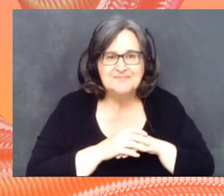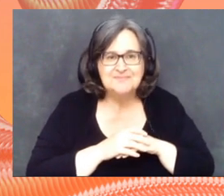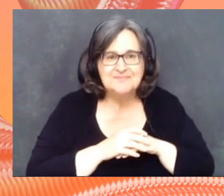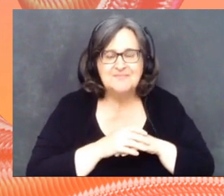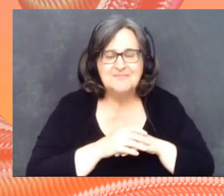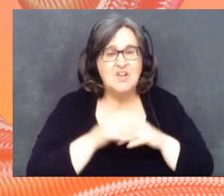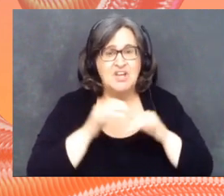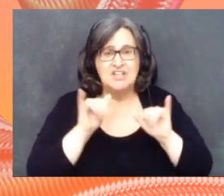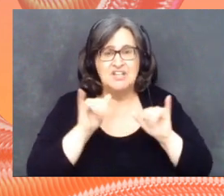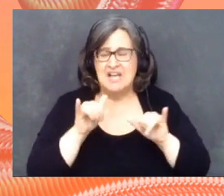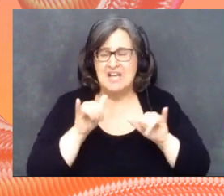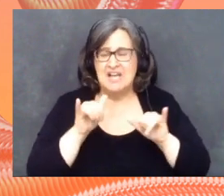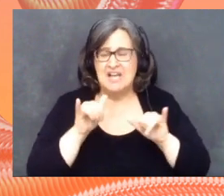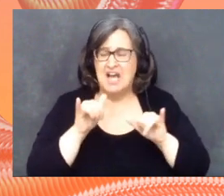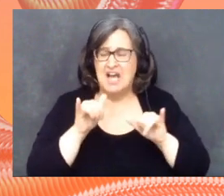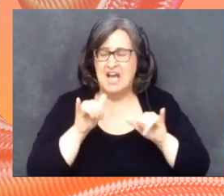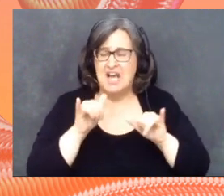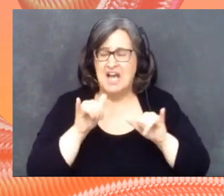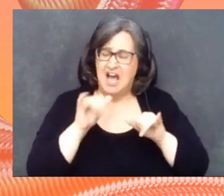man.